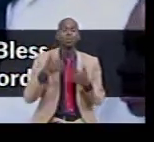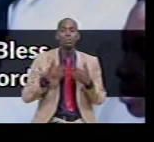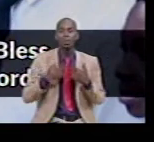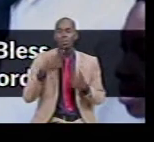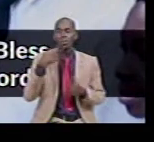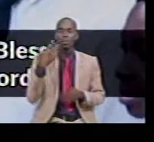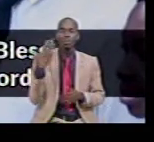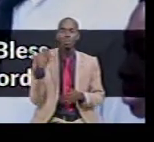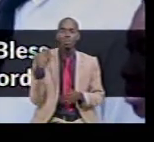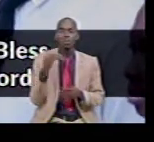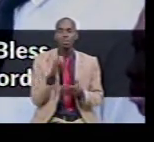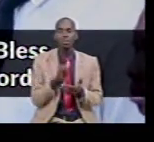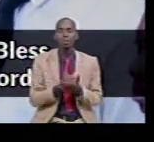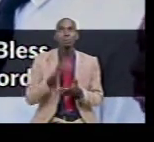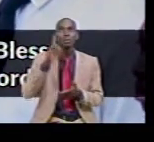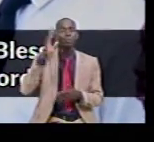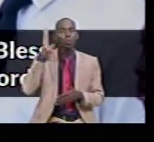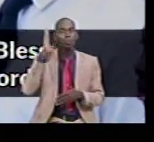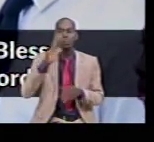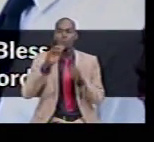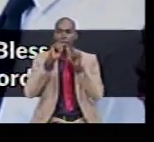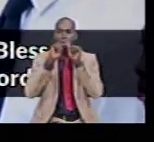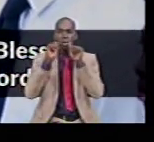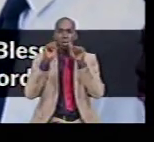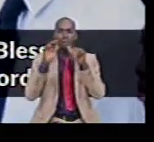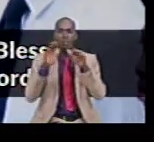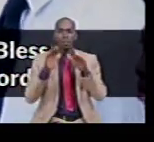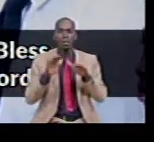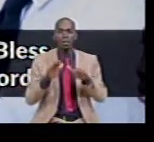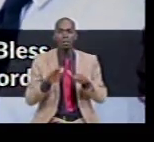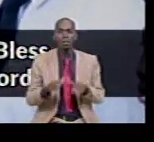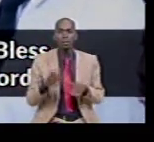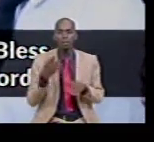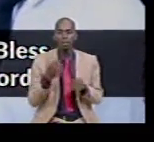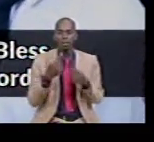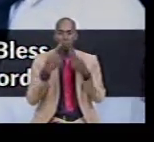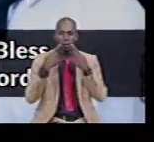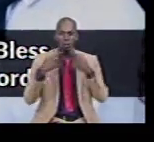said that you will bless the